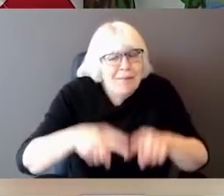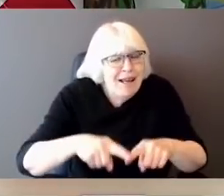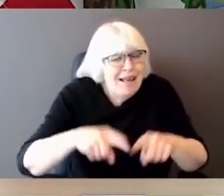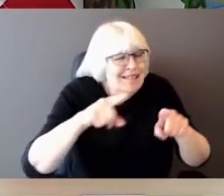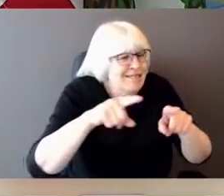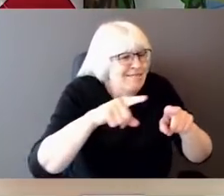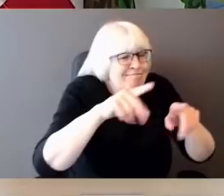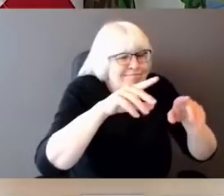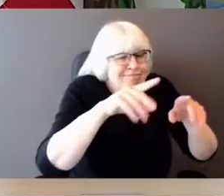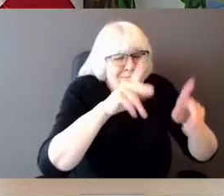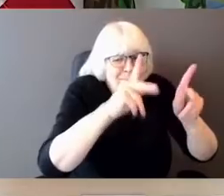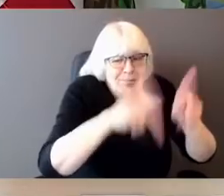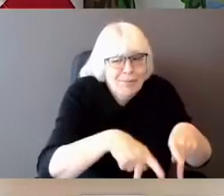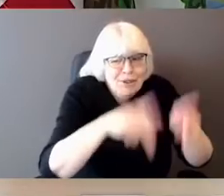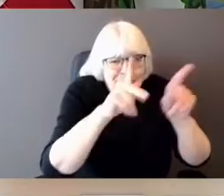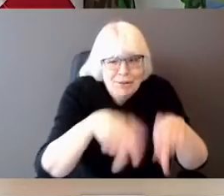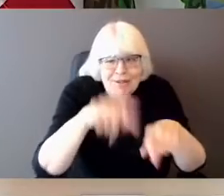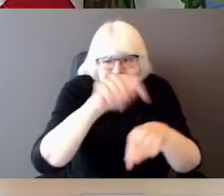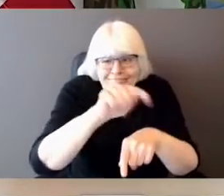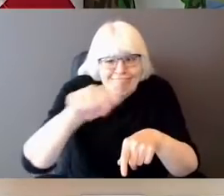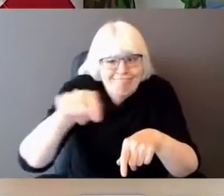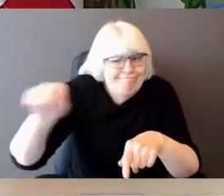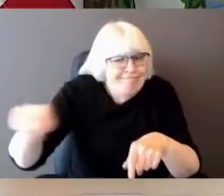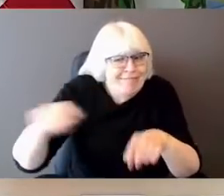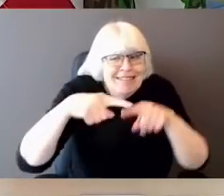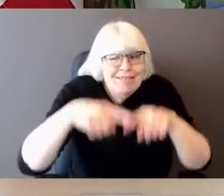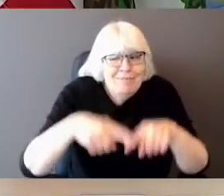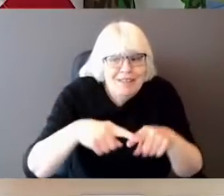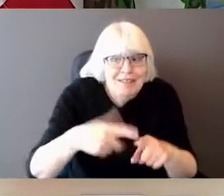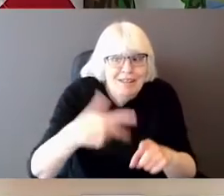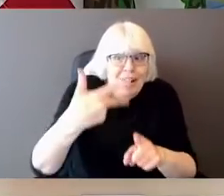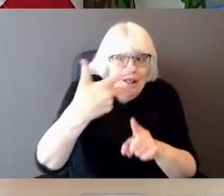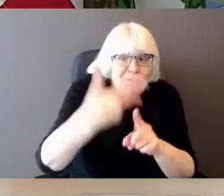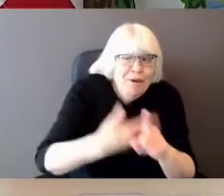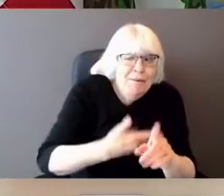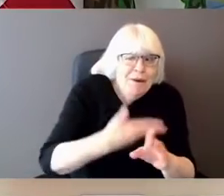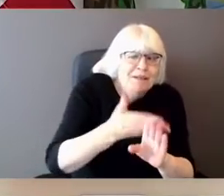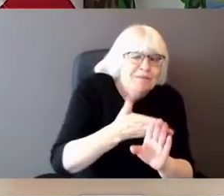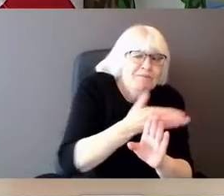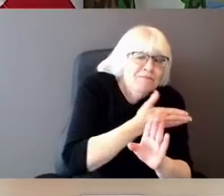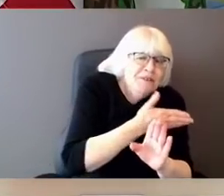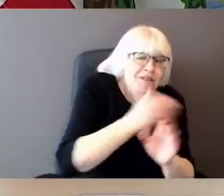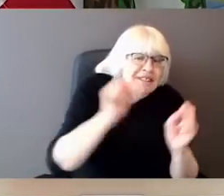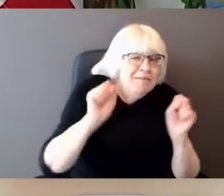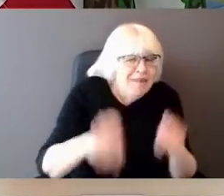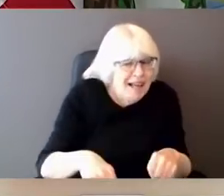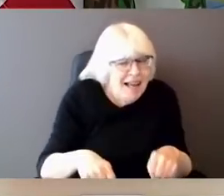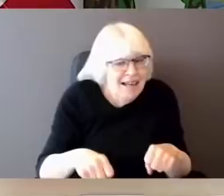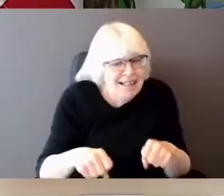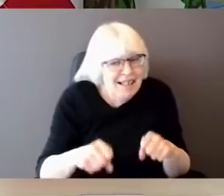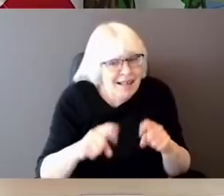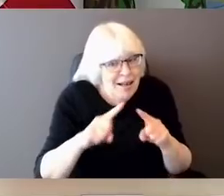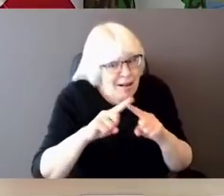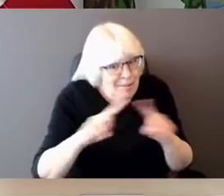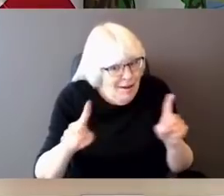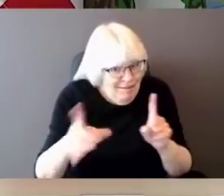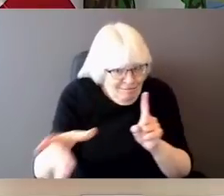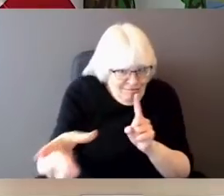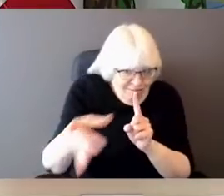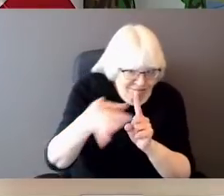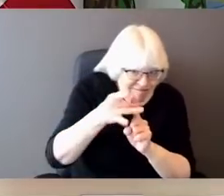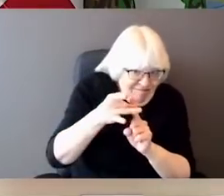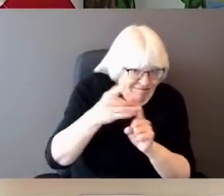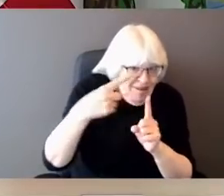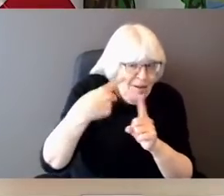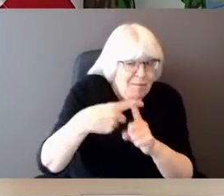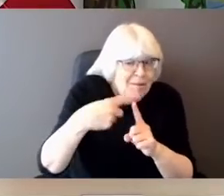get it before 3 months, but you can wait up to 3 months. And so that has also changed more